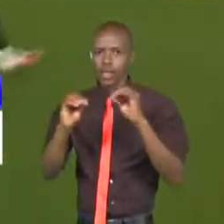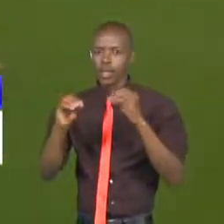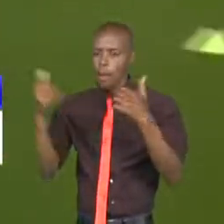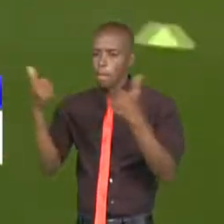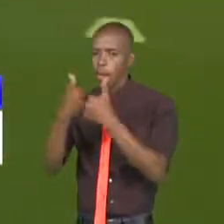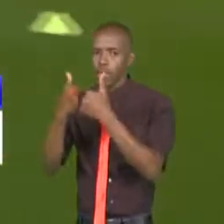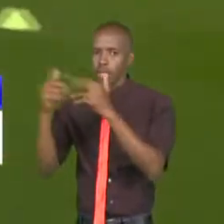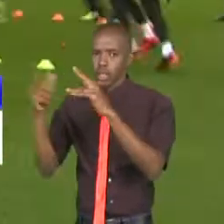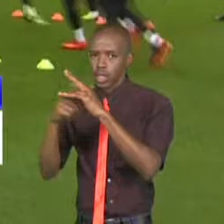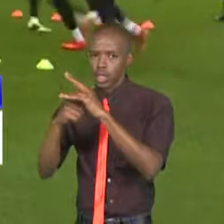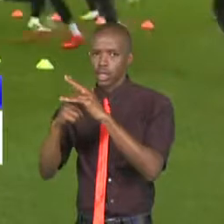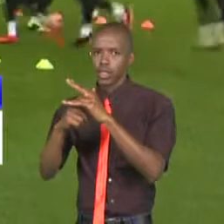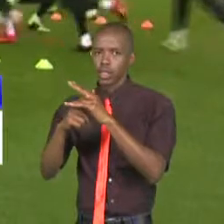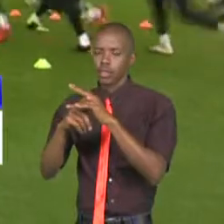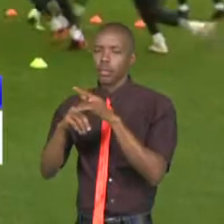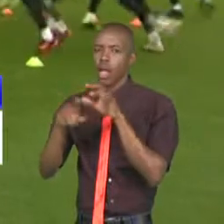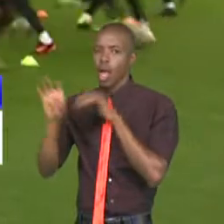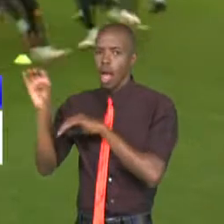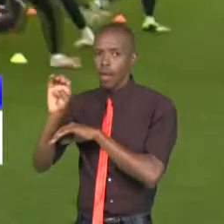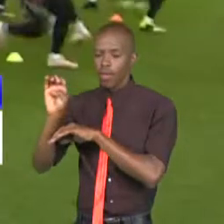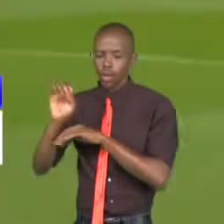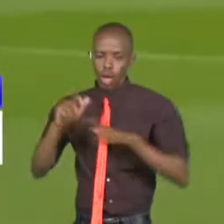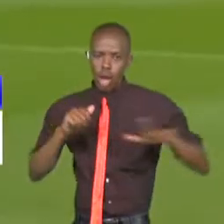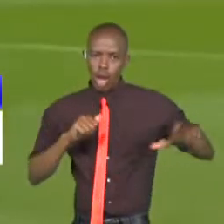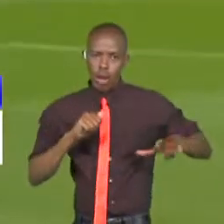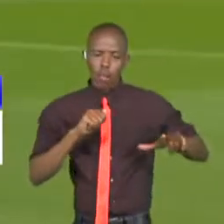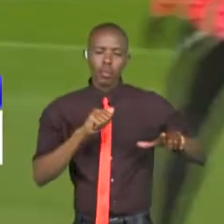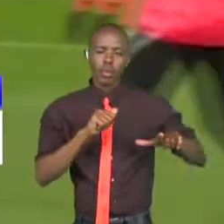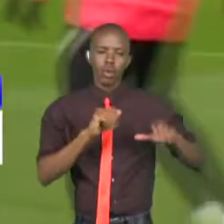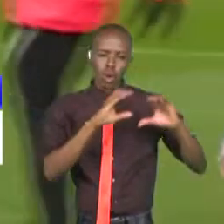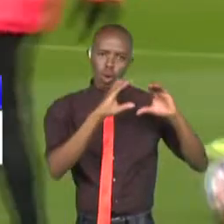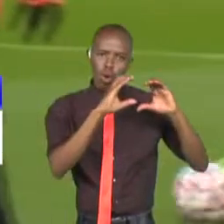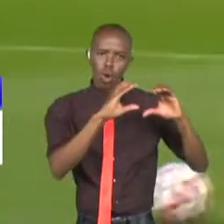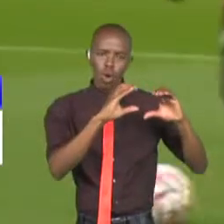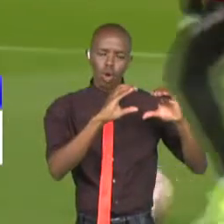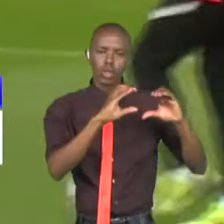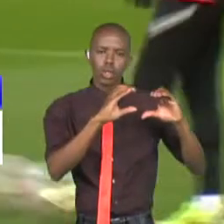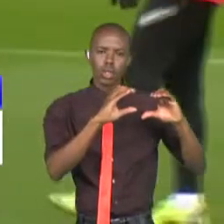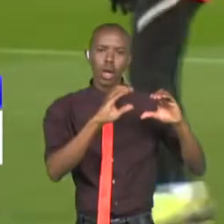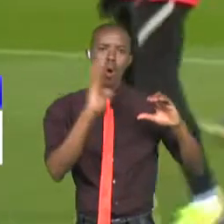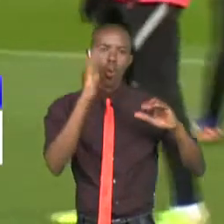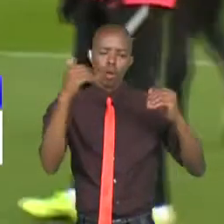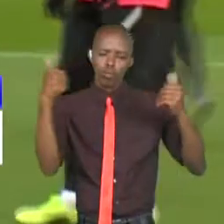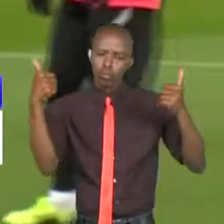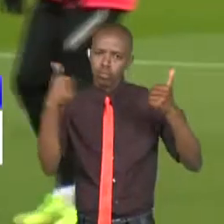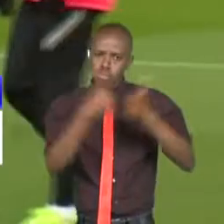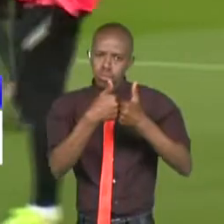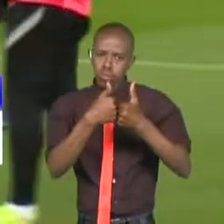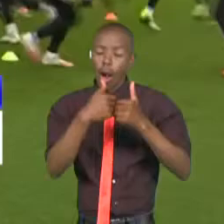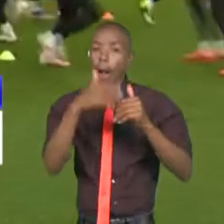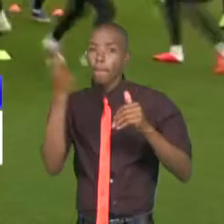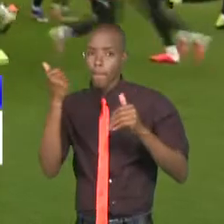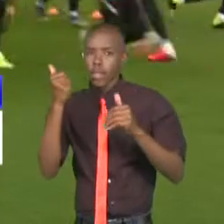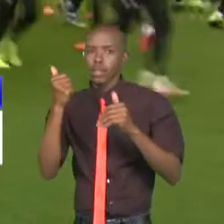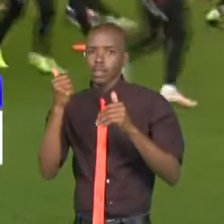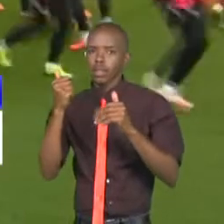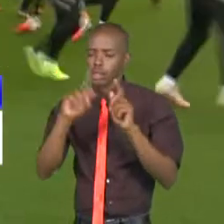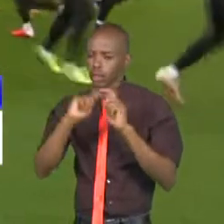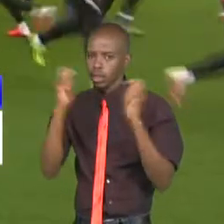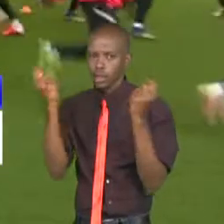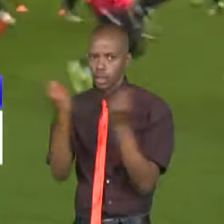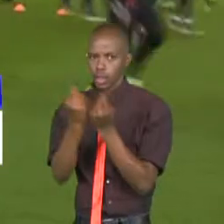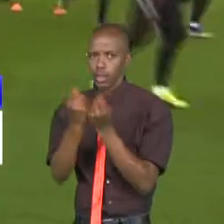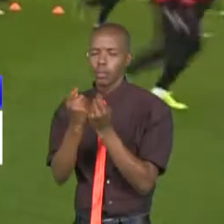day defeat at home to Everton. Liverpool manager Jurgen Klopp admits they will face one of the world's best counter-attacking